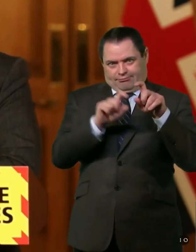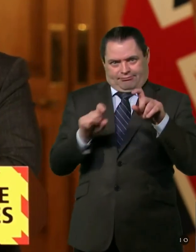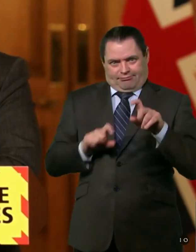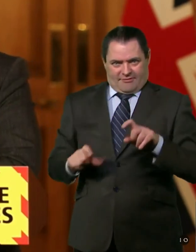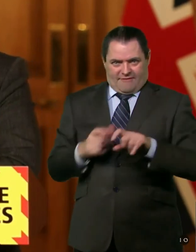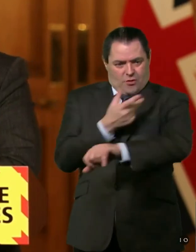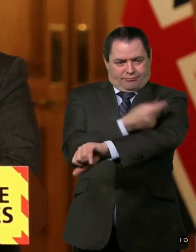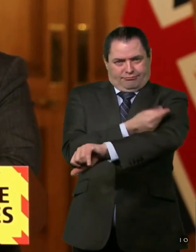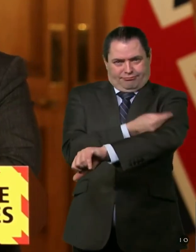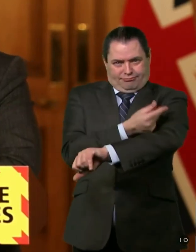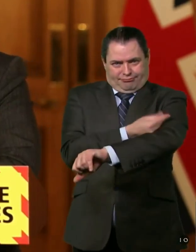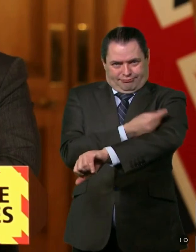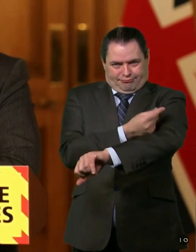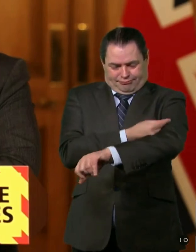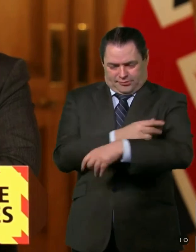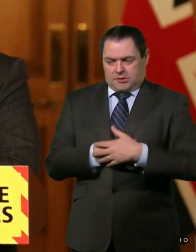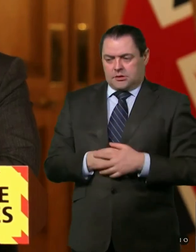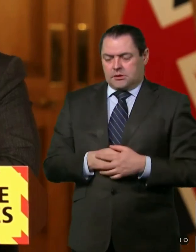that